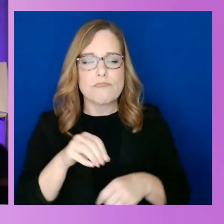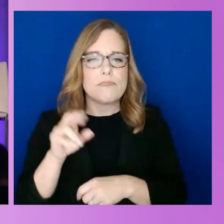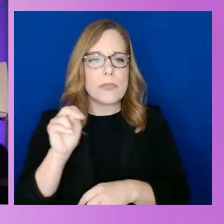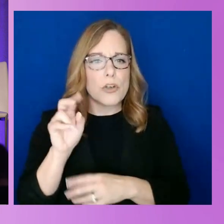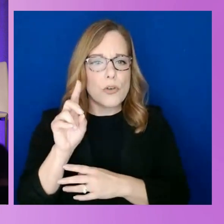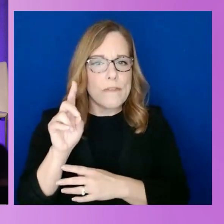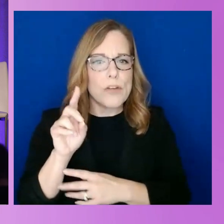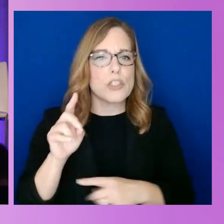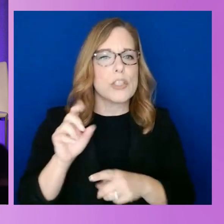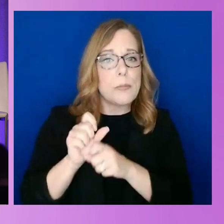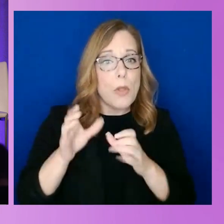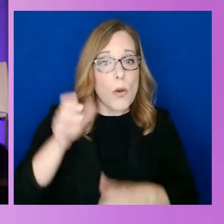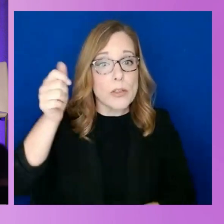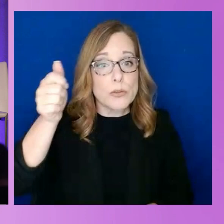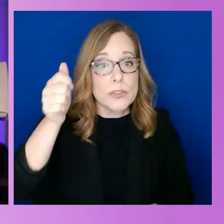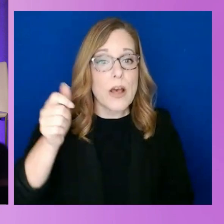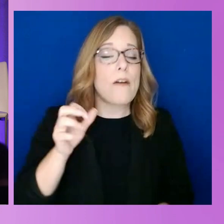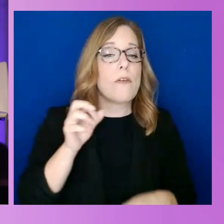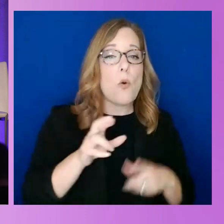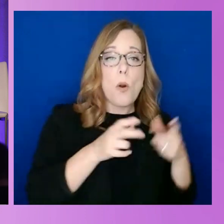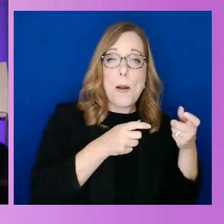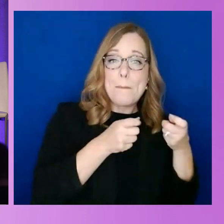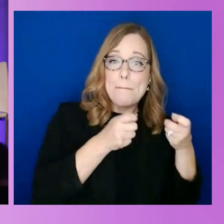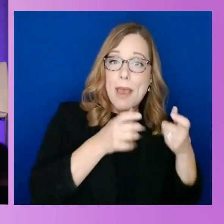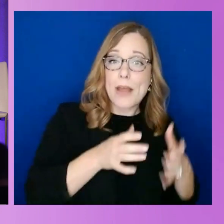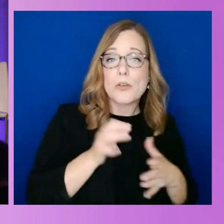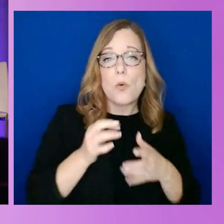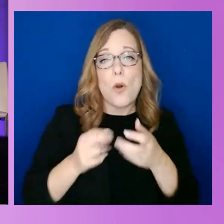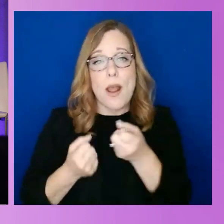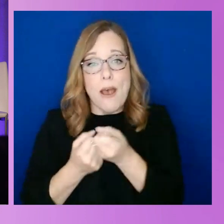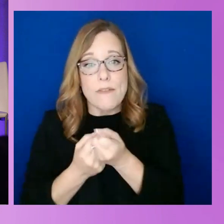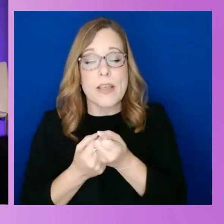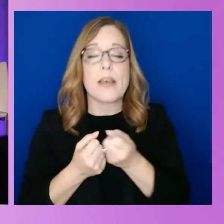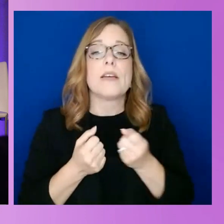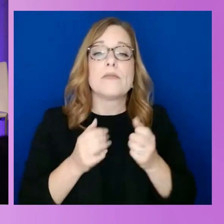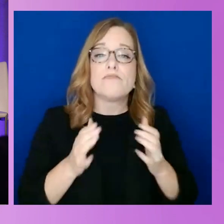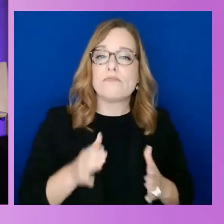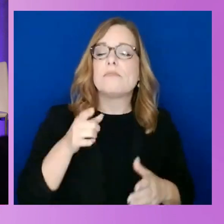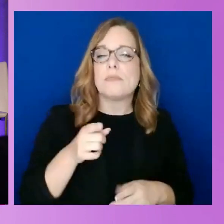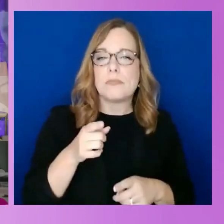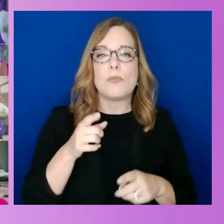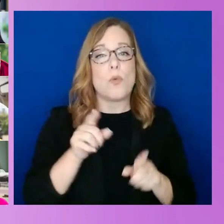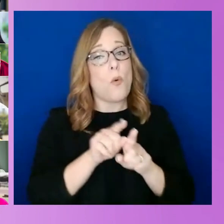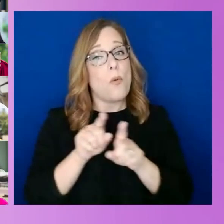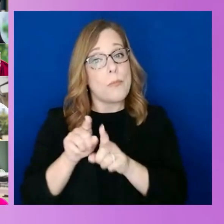an HR professional, that you will learn something to action on from this session.